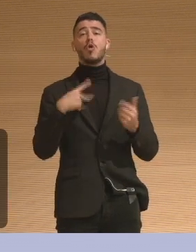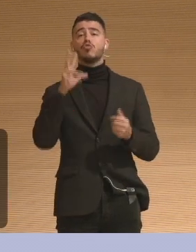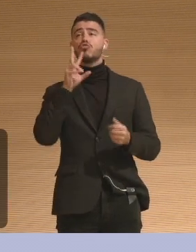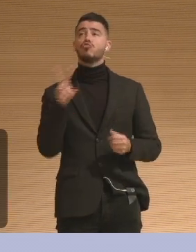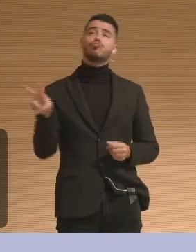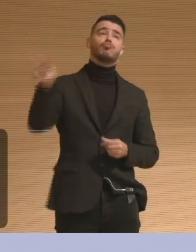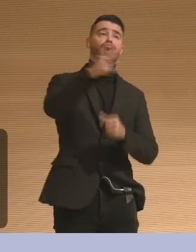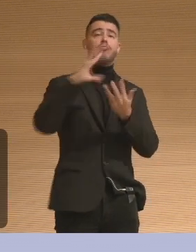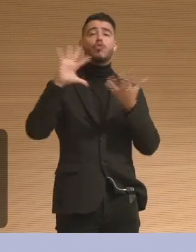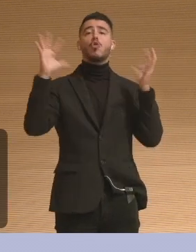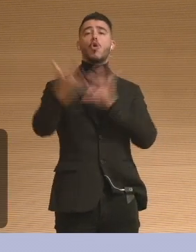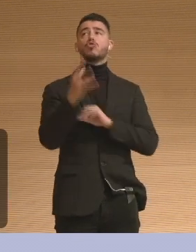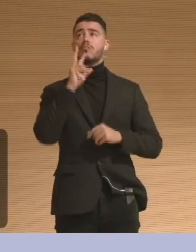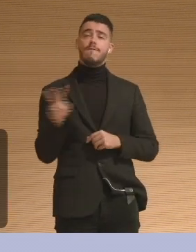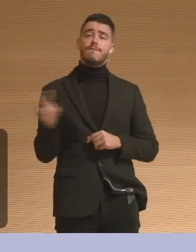And afterwards,